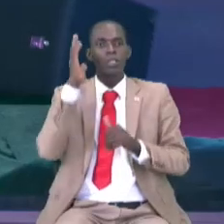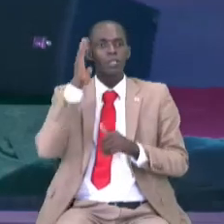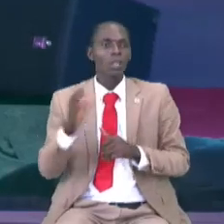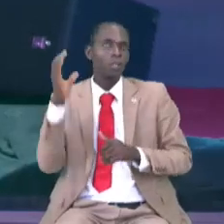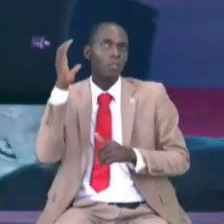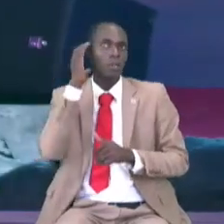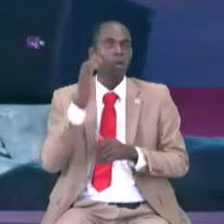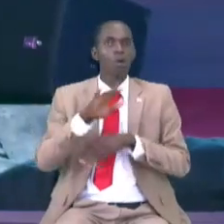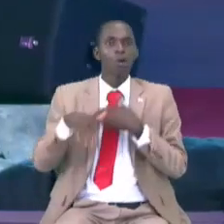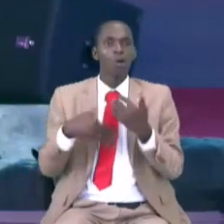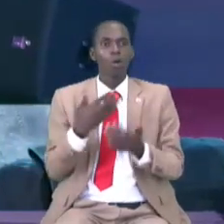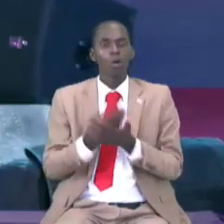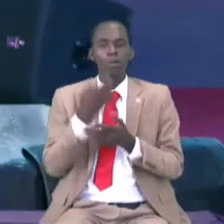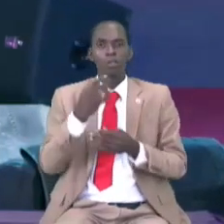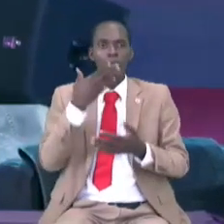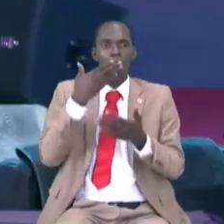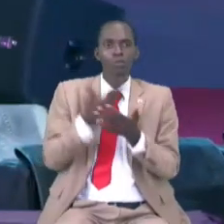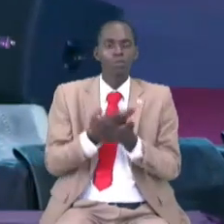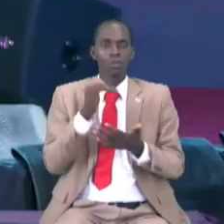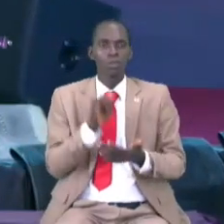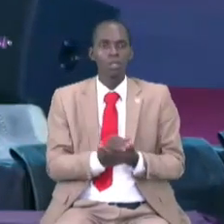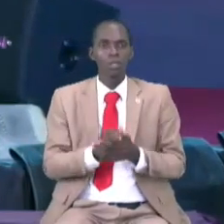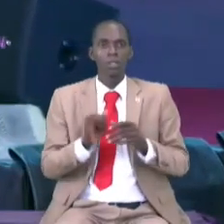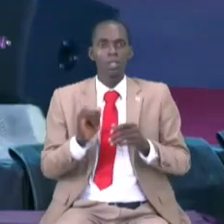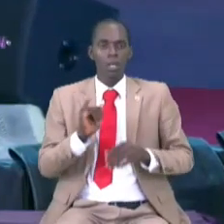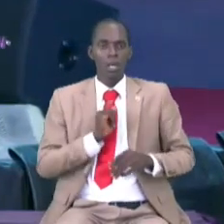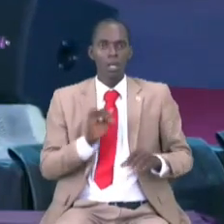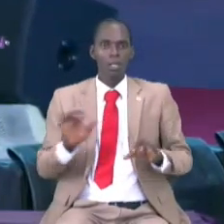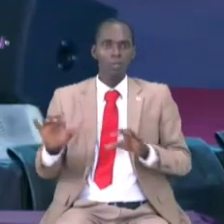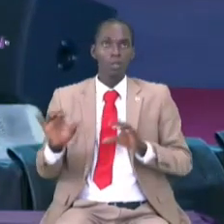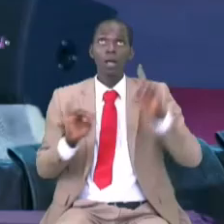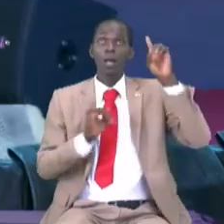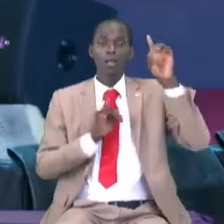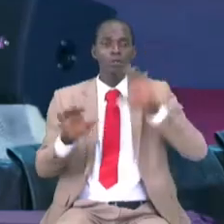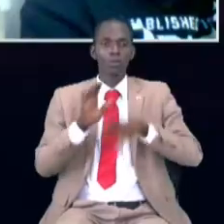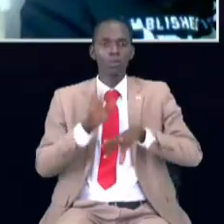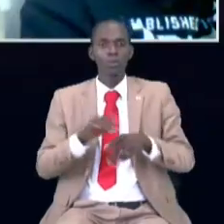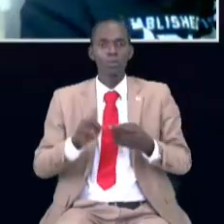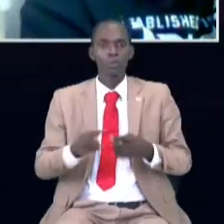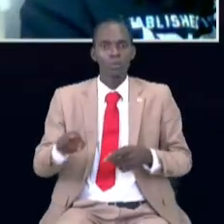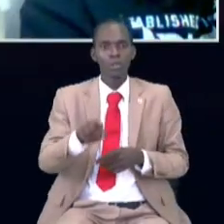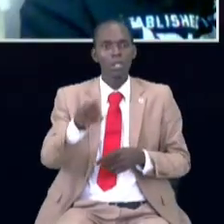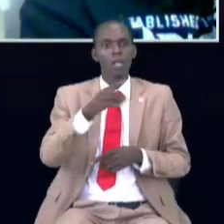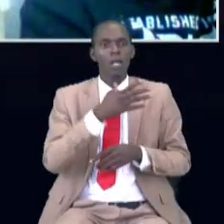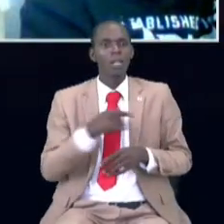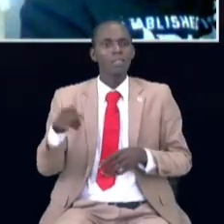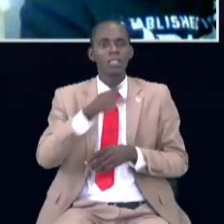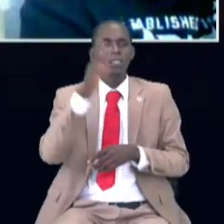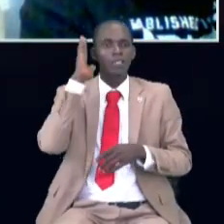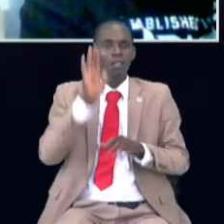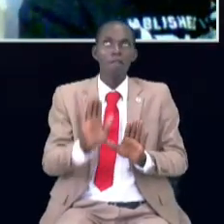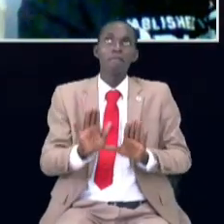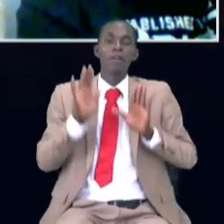I do unto them, and they shall fear and tremble for all the goodness and